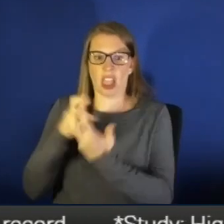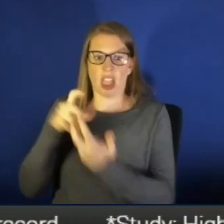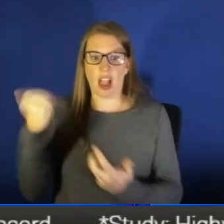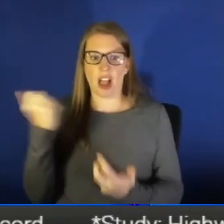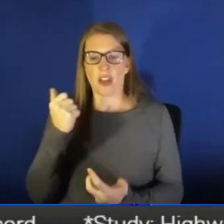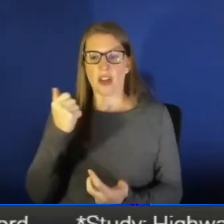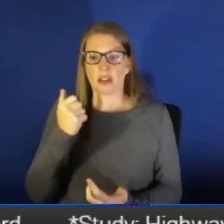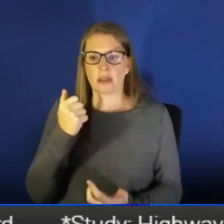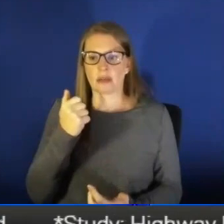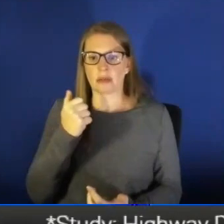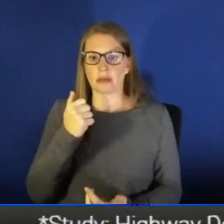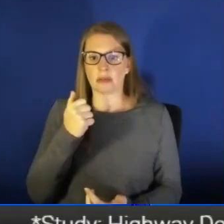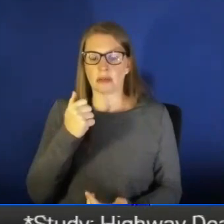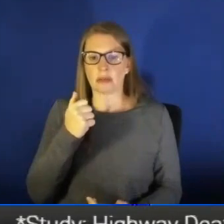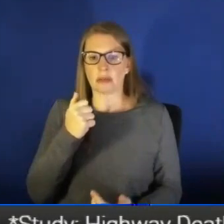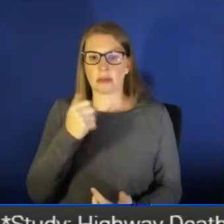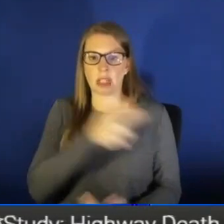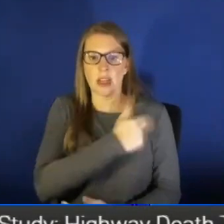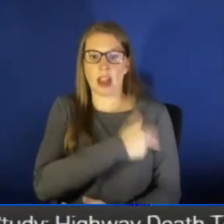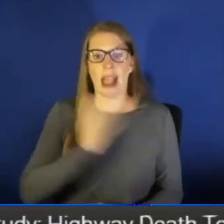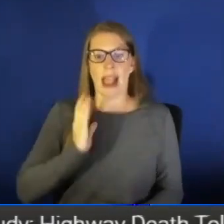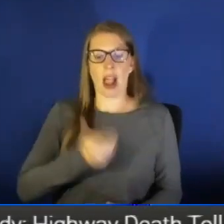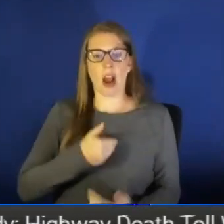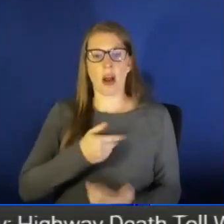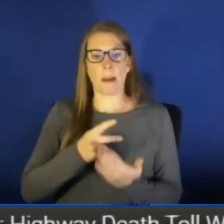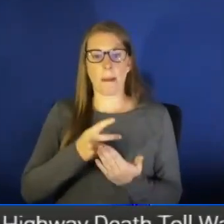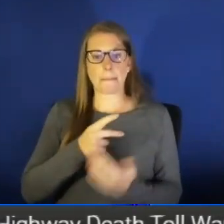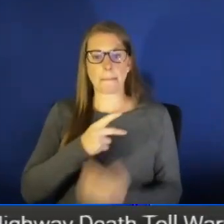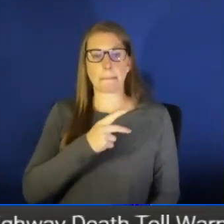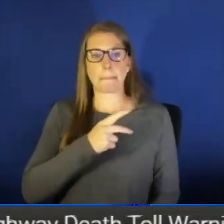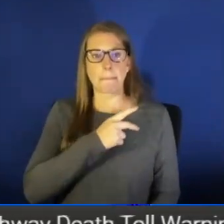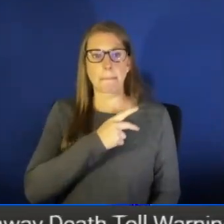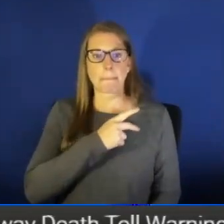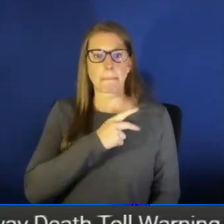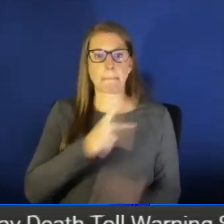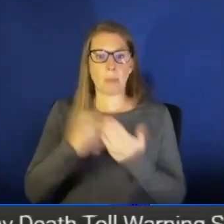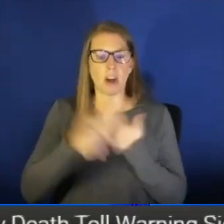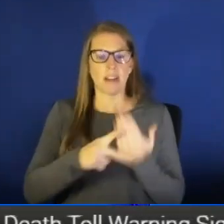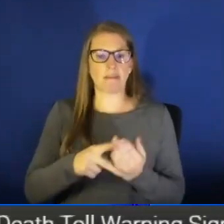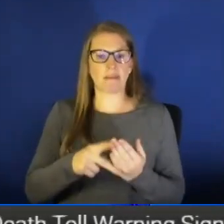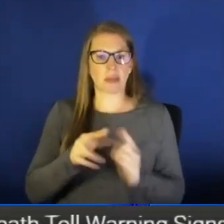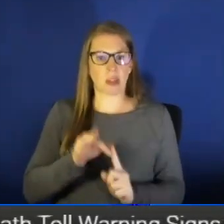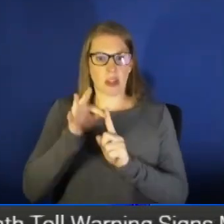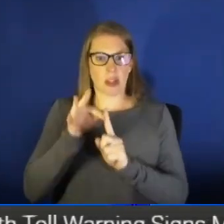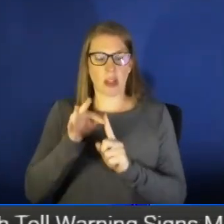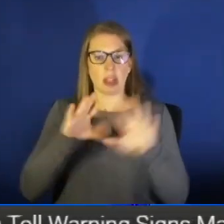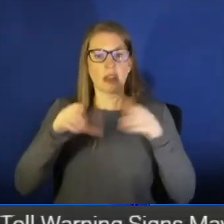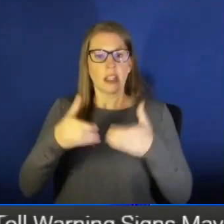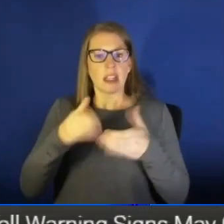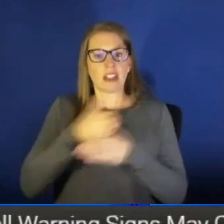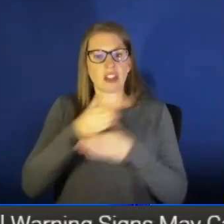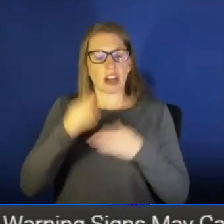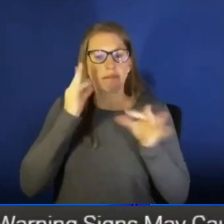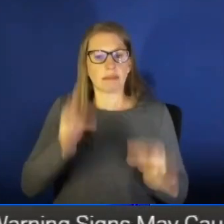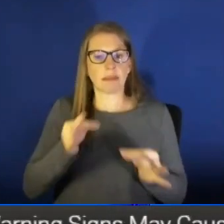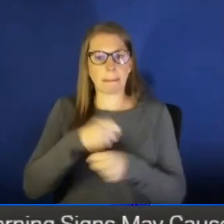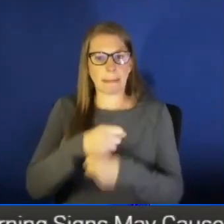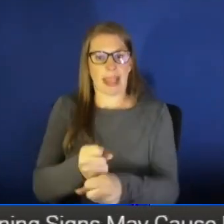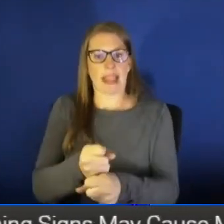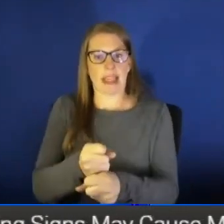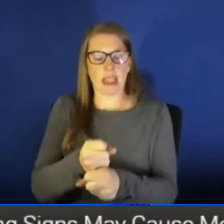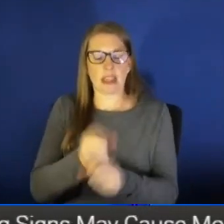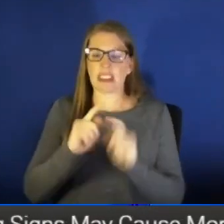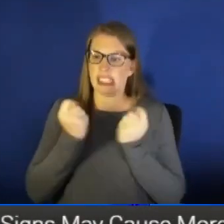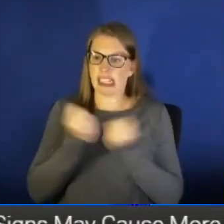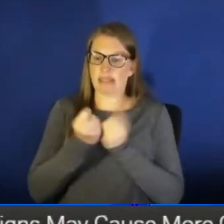program is unique because of how team-centric we are. So you'll get your shared decision-making the same day you get your CT scan, if that's what